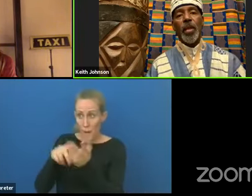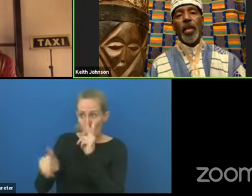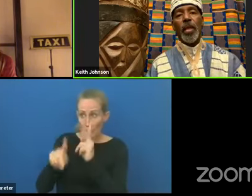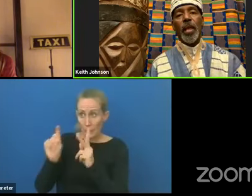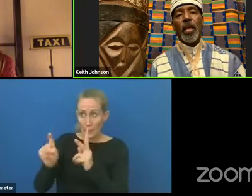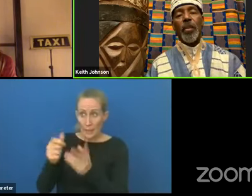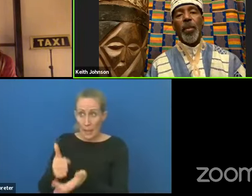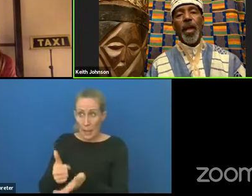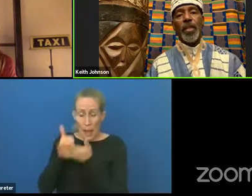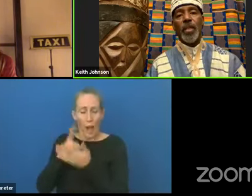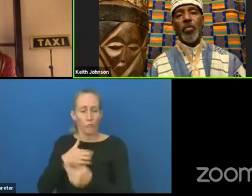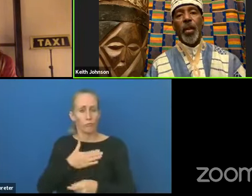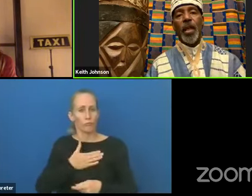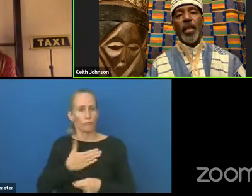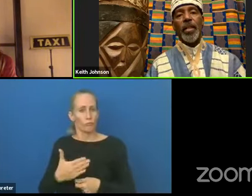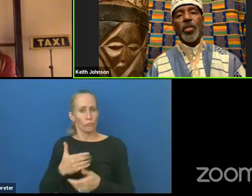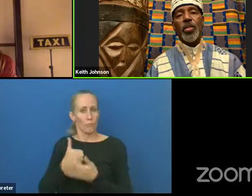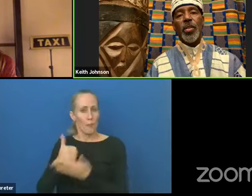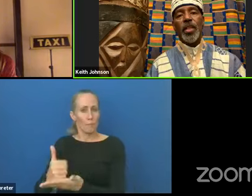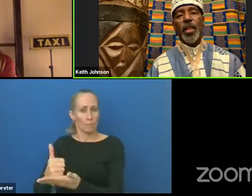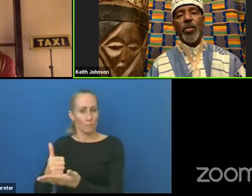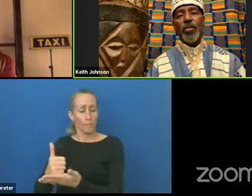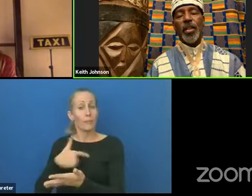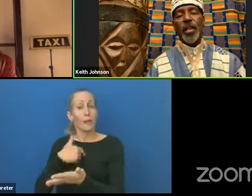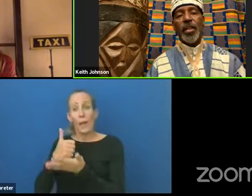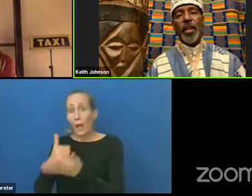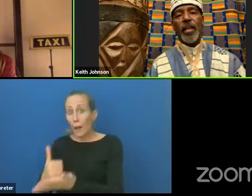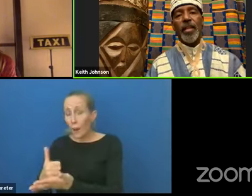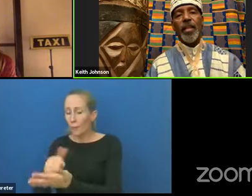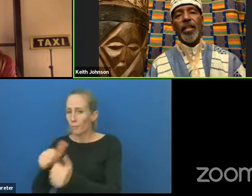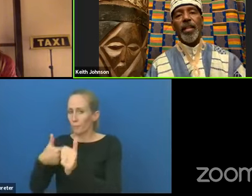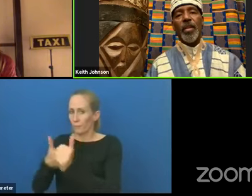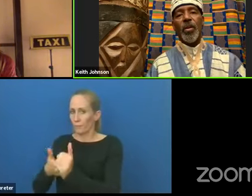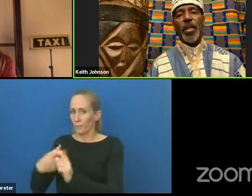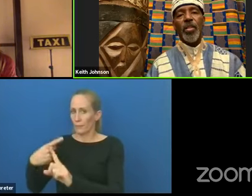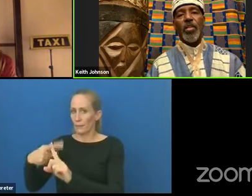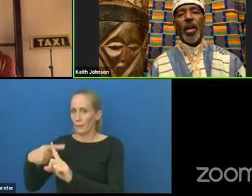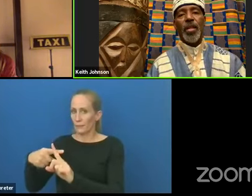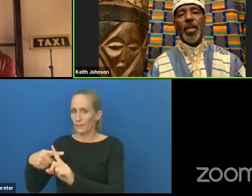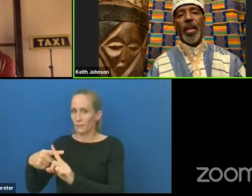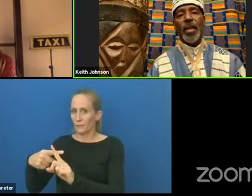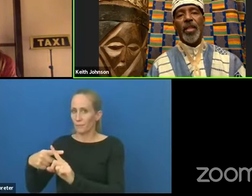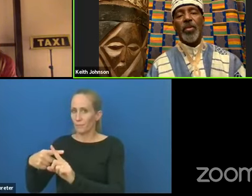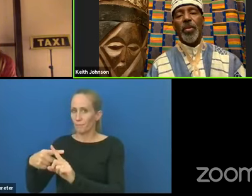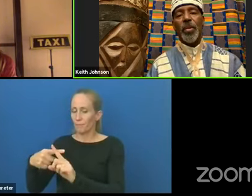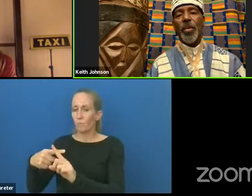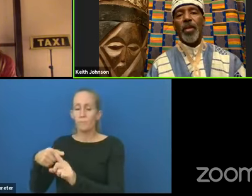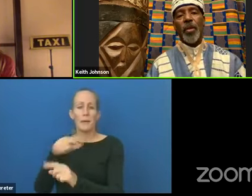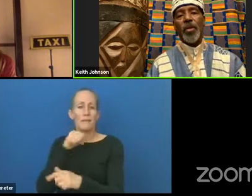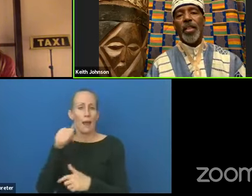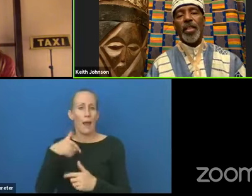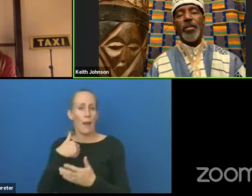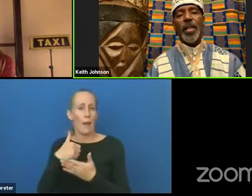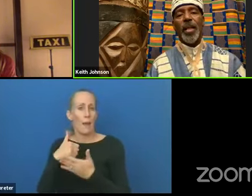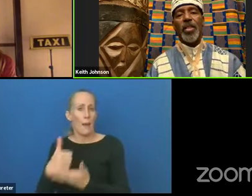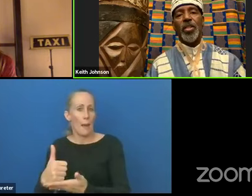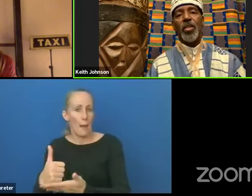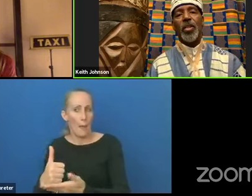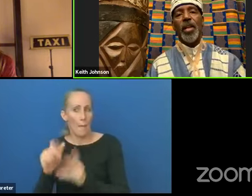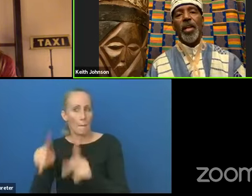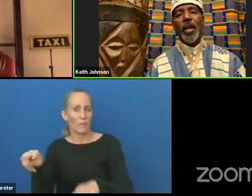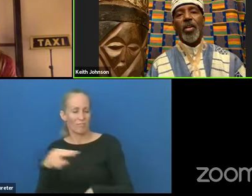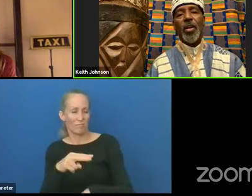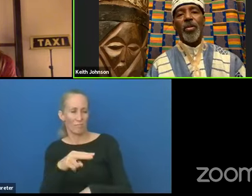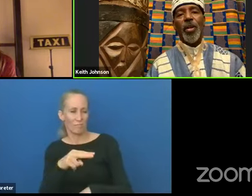help in a positive way so that they don't think that, he's trying to be nice to me. But no, this is my